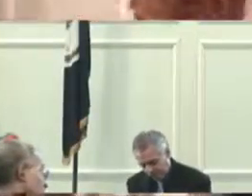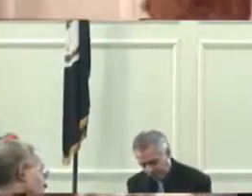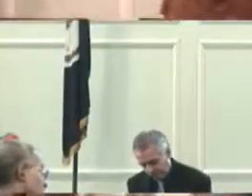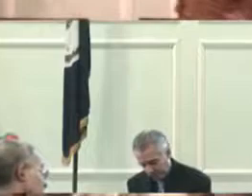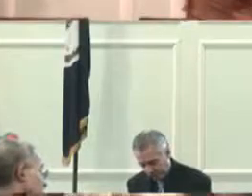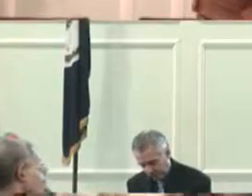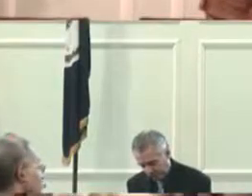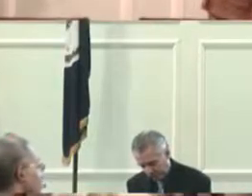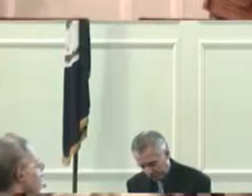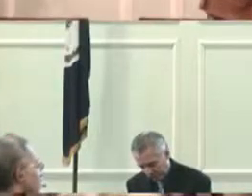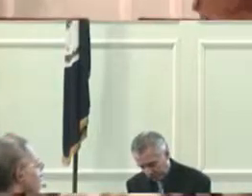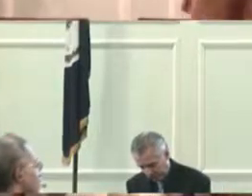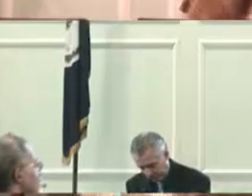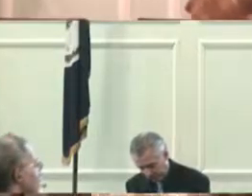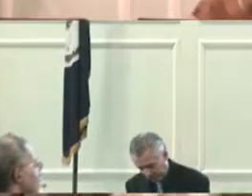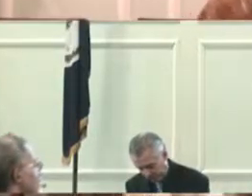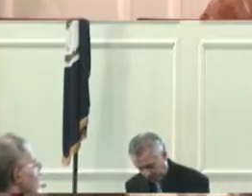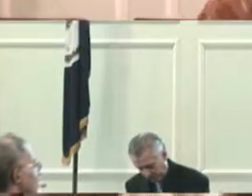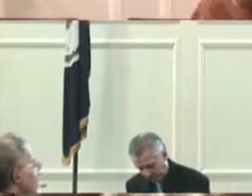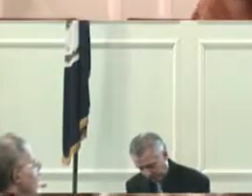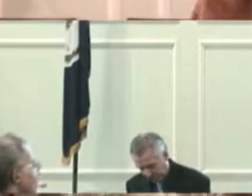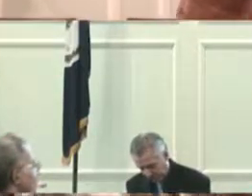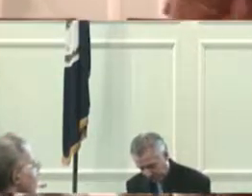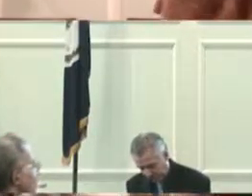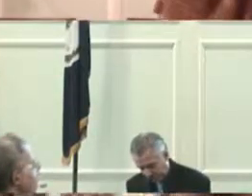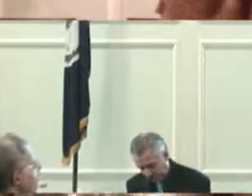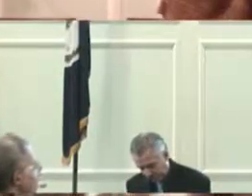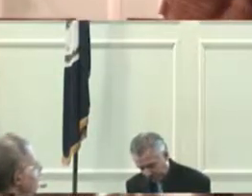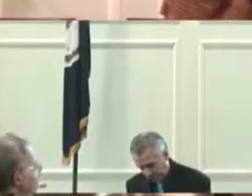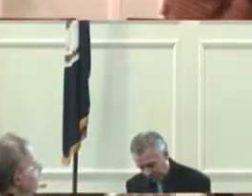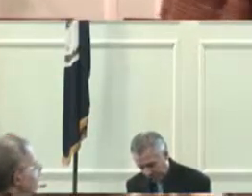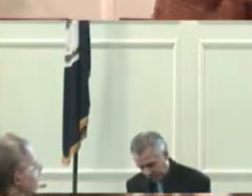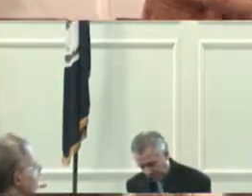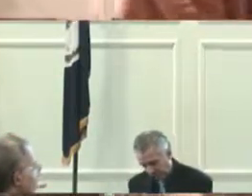Thank you. God bless you.